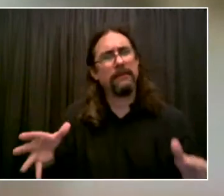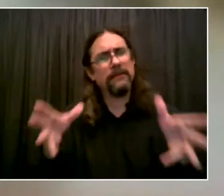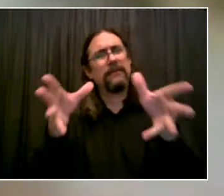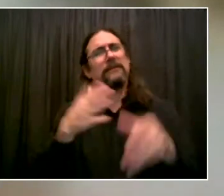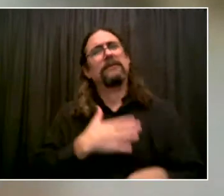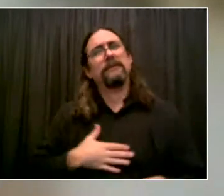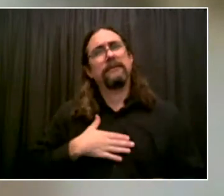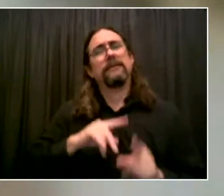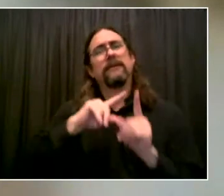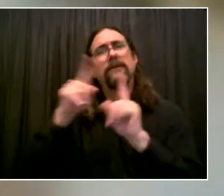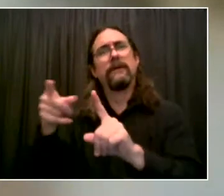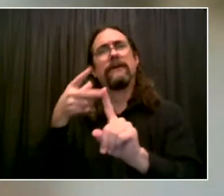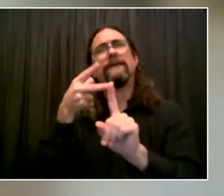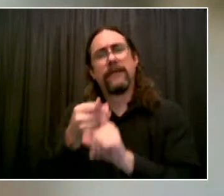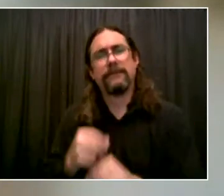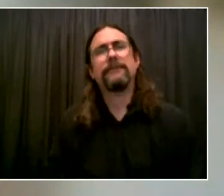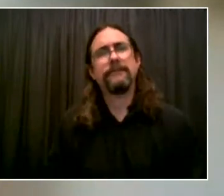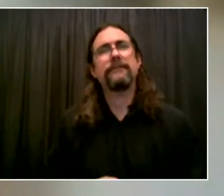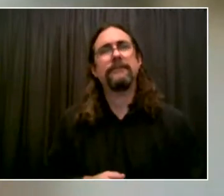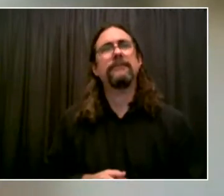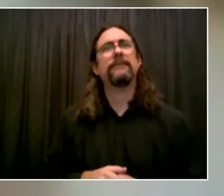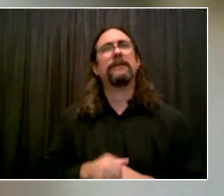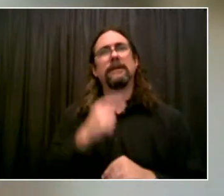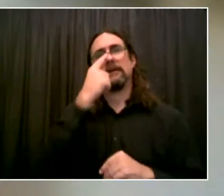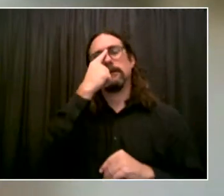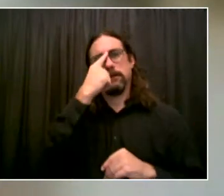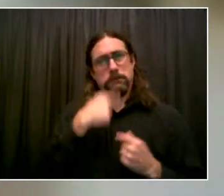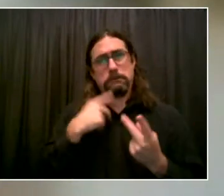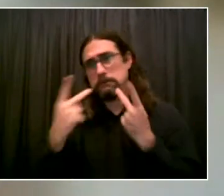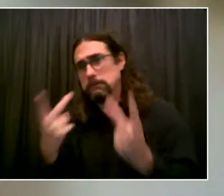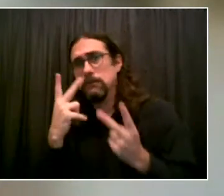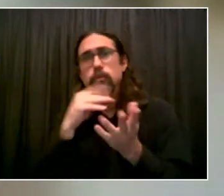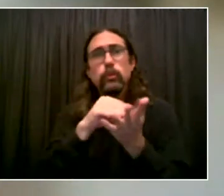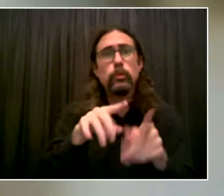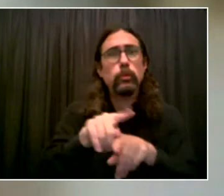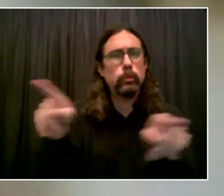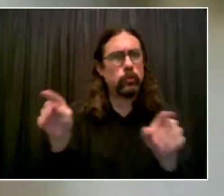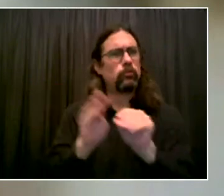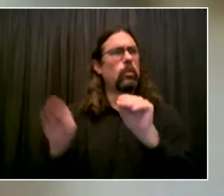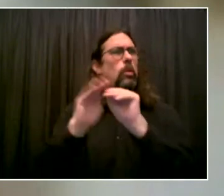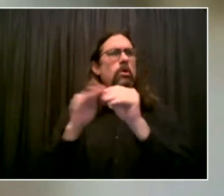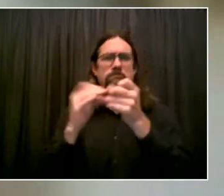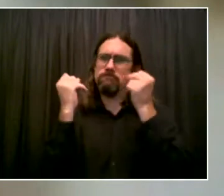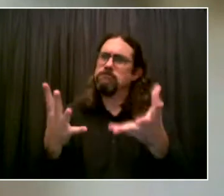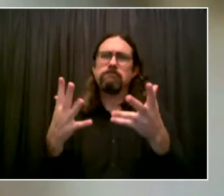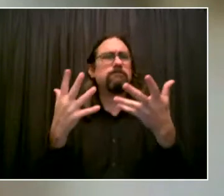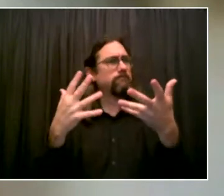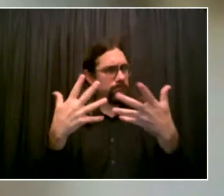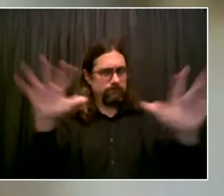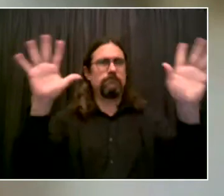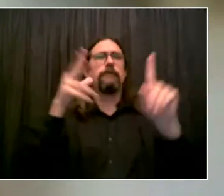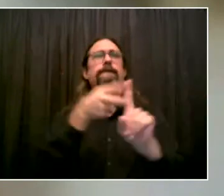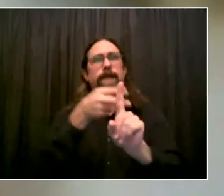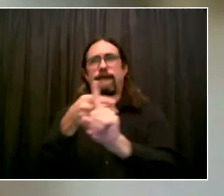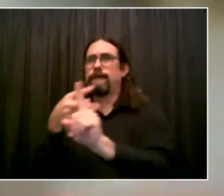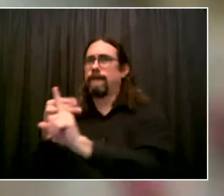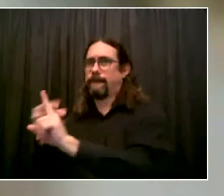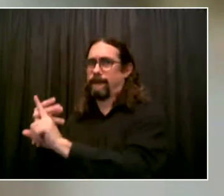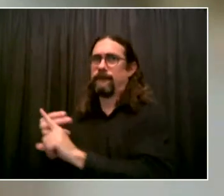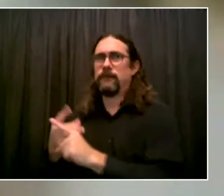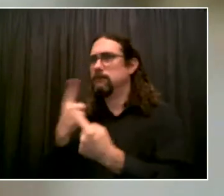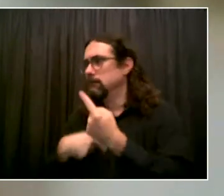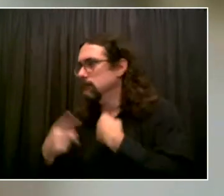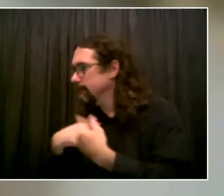ambassadors on the campus who have been working hard to encourage their classmates to get vaccinated and about 90% of the high school